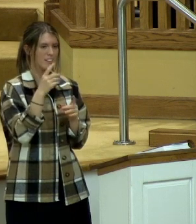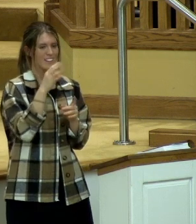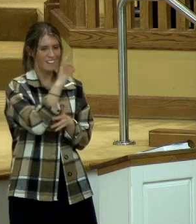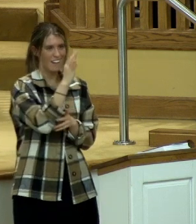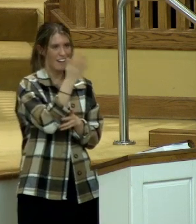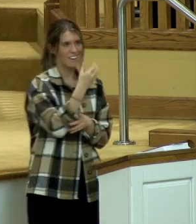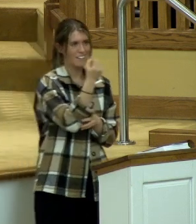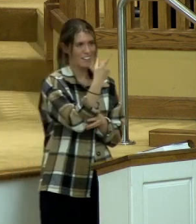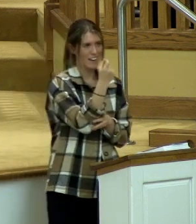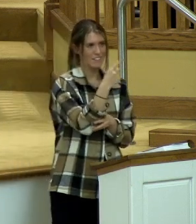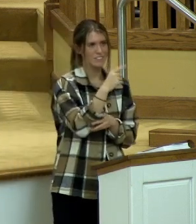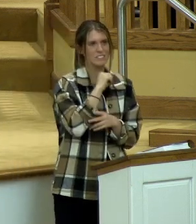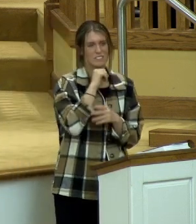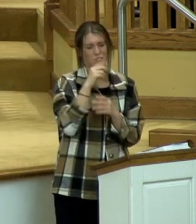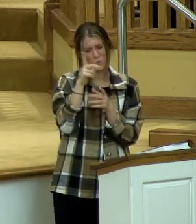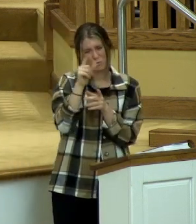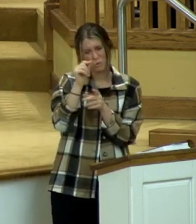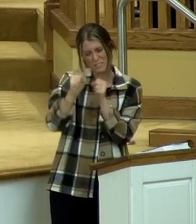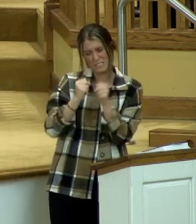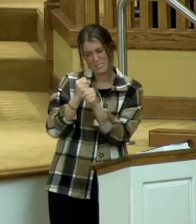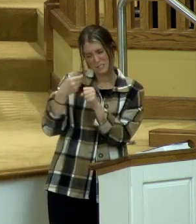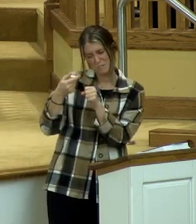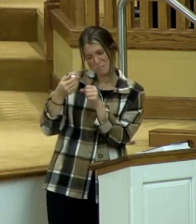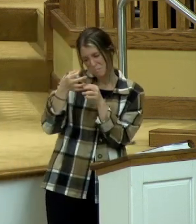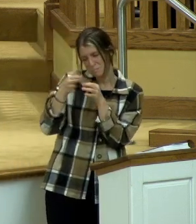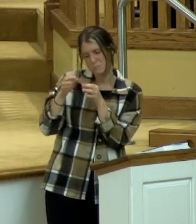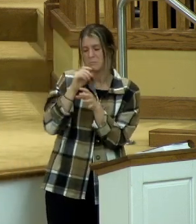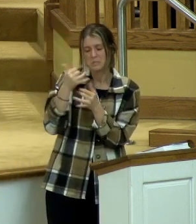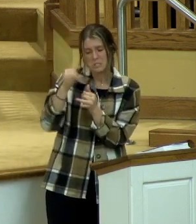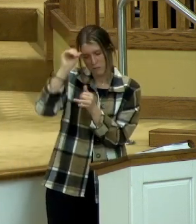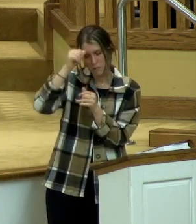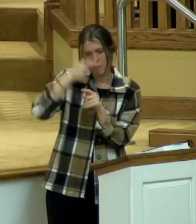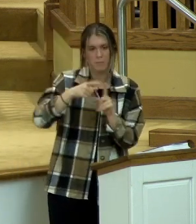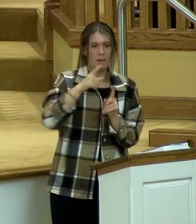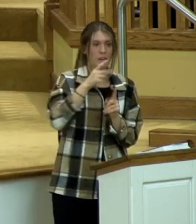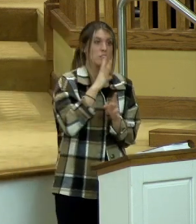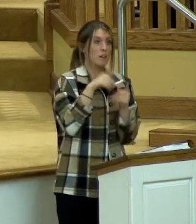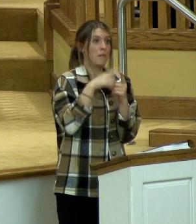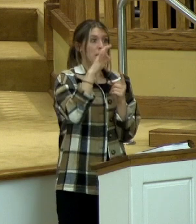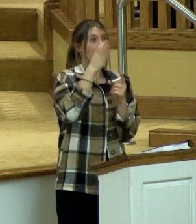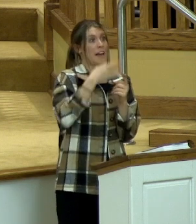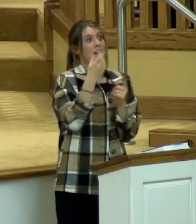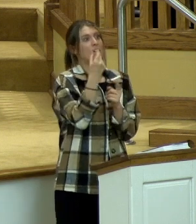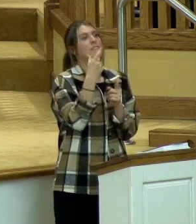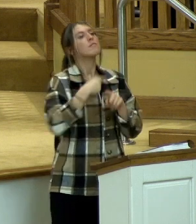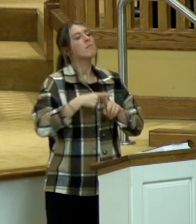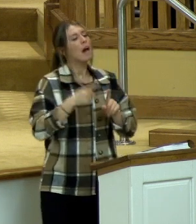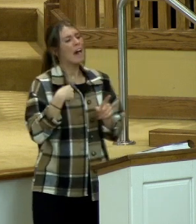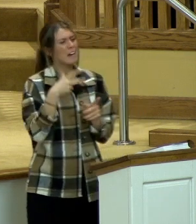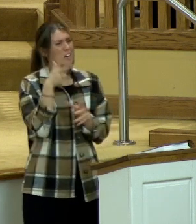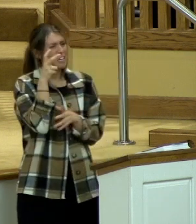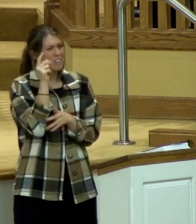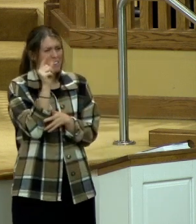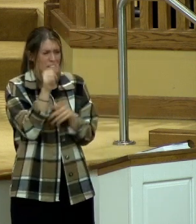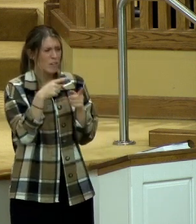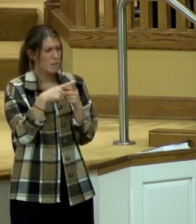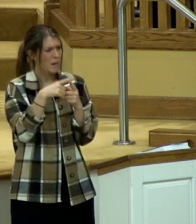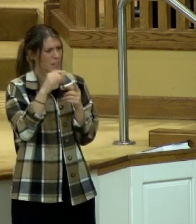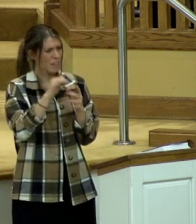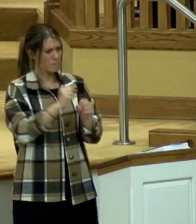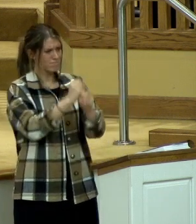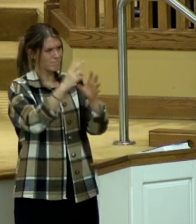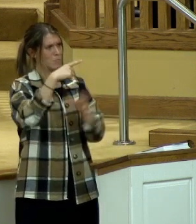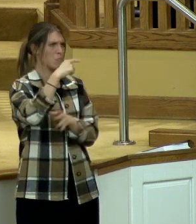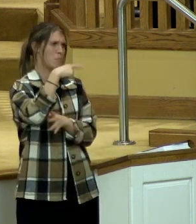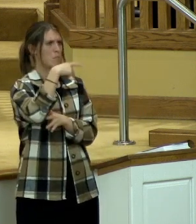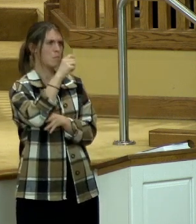9/11 is not so far removed. It's just 20 plus years. But so when 9/11 happens, it seems like we talk about it more, but I've heard very little about Pearl Harbor today. But